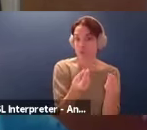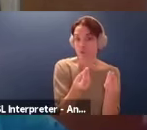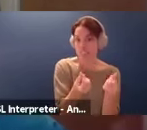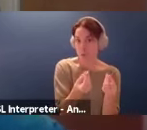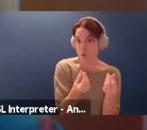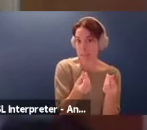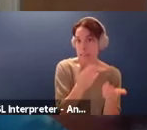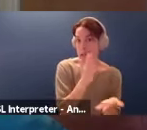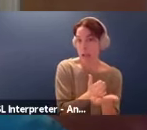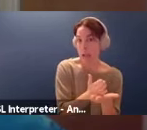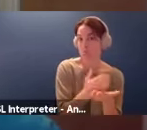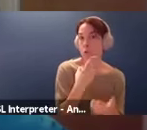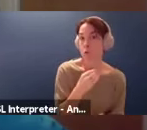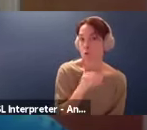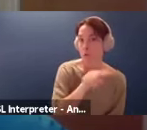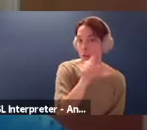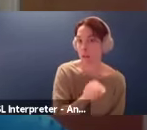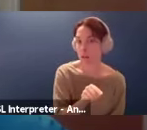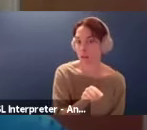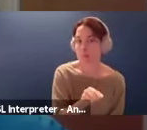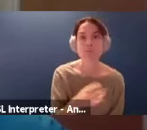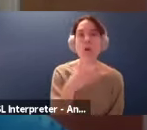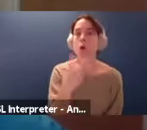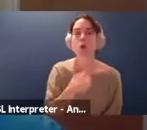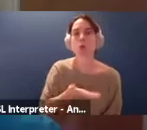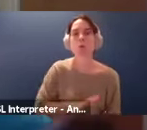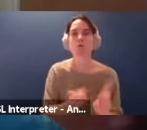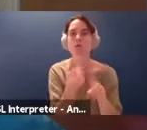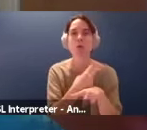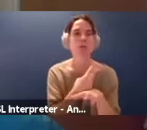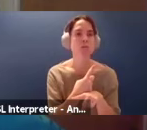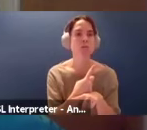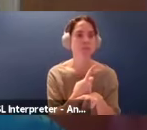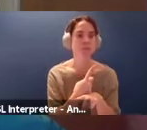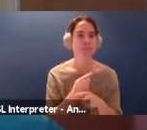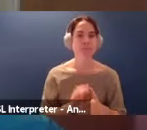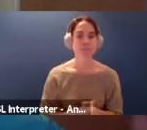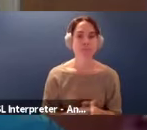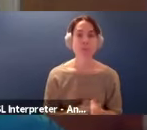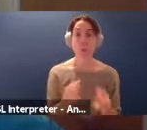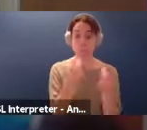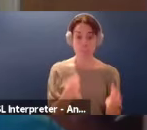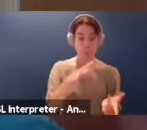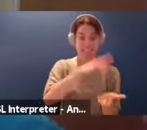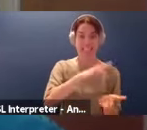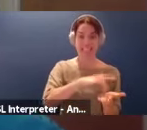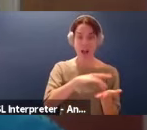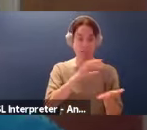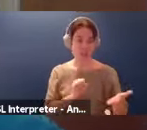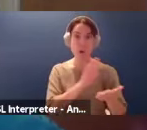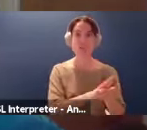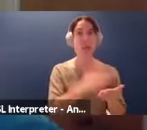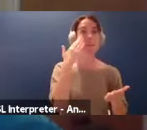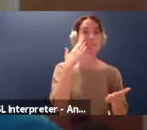that's the question if anybody would like to respond to that to responding to a buddhist center putting black lives matter